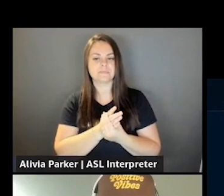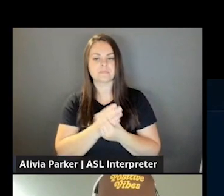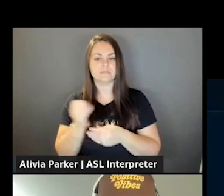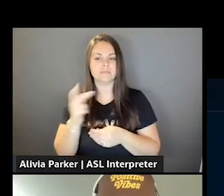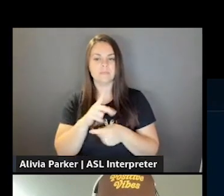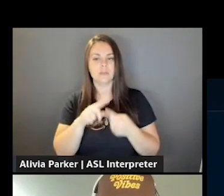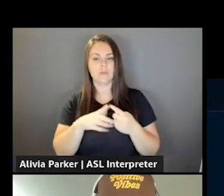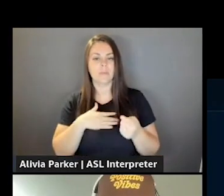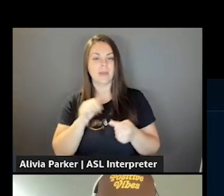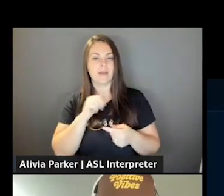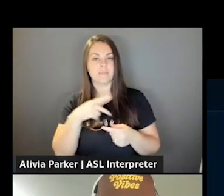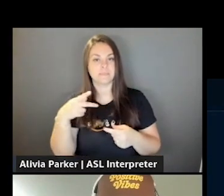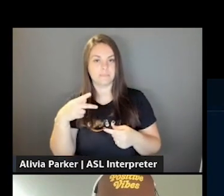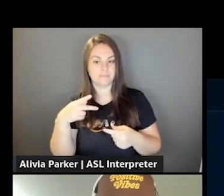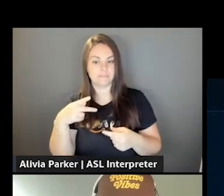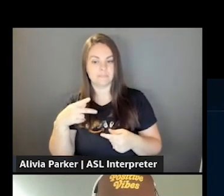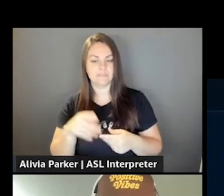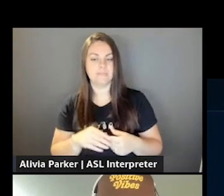application,